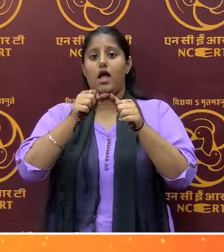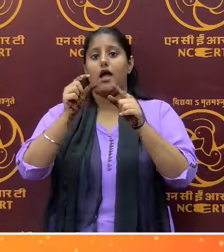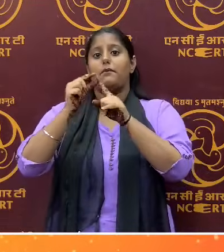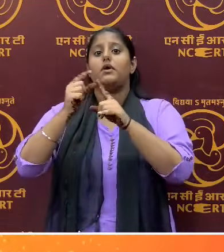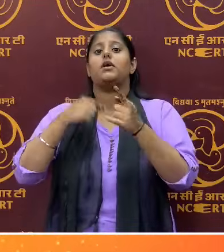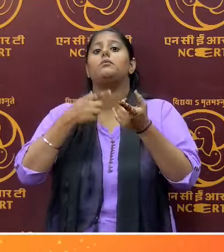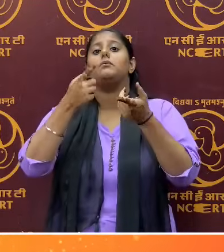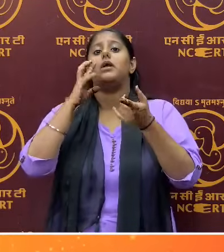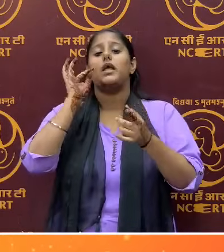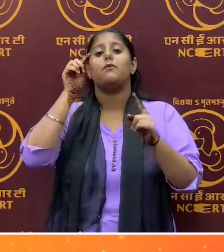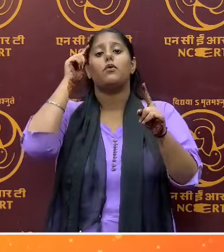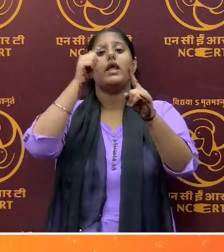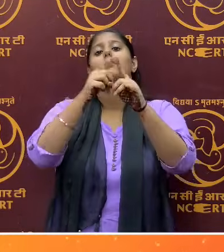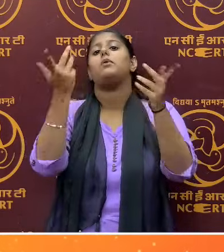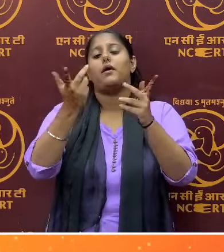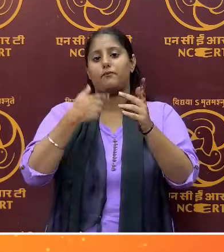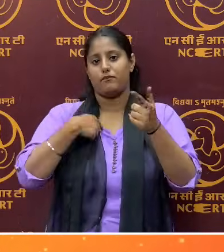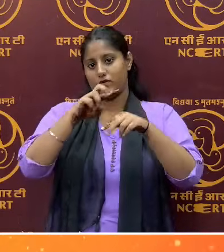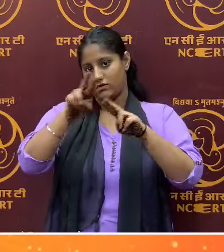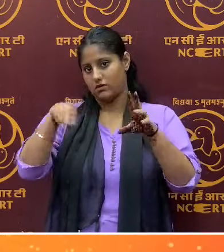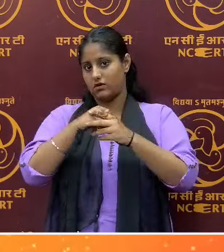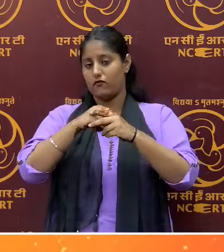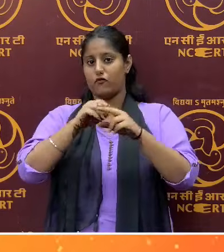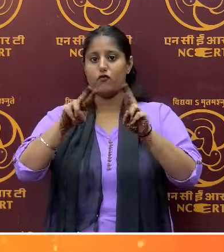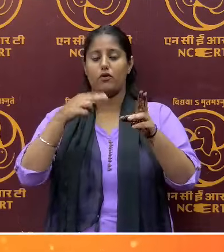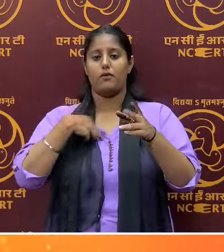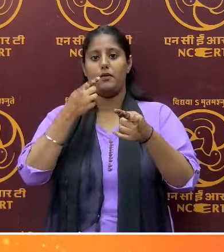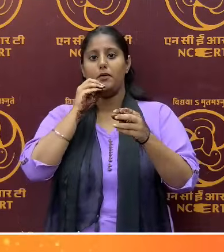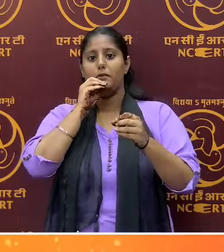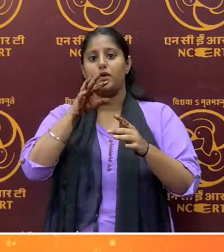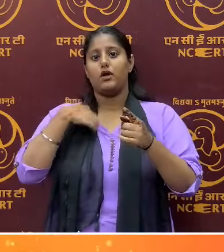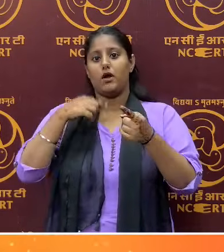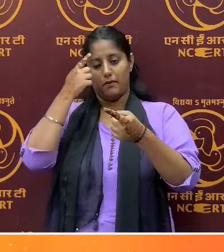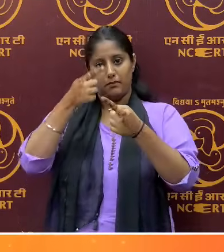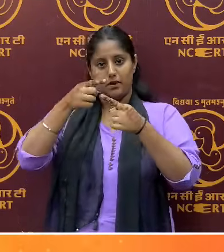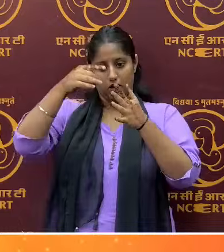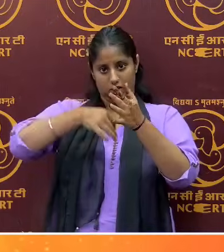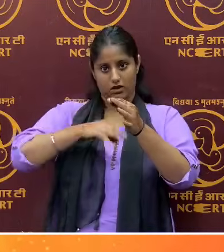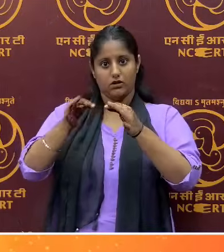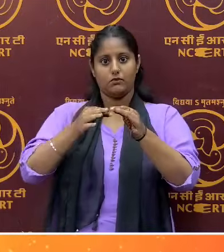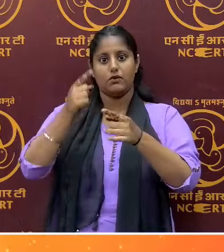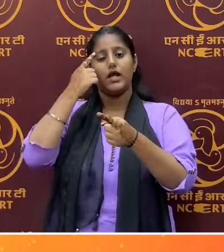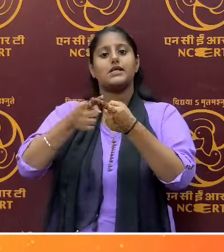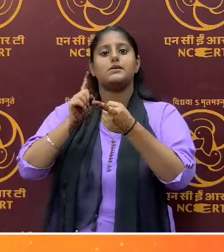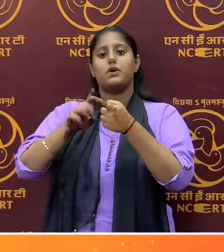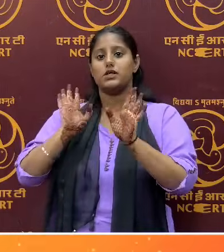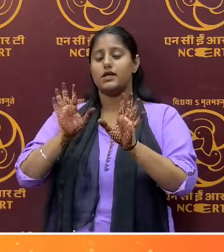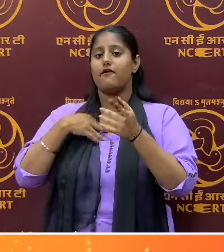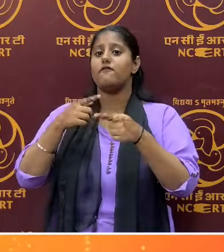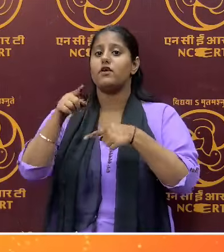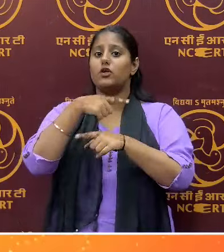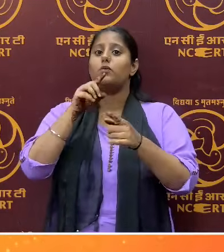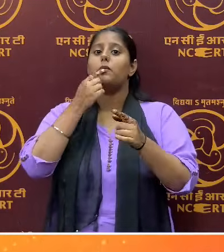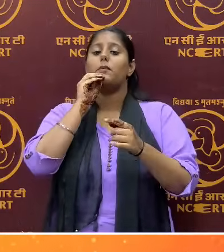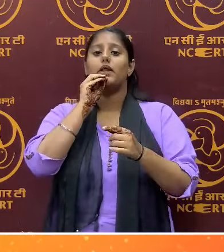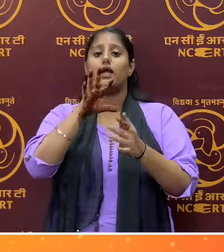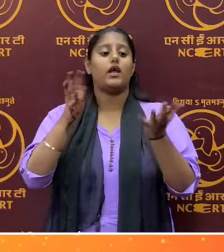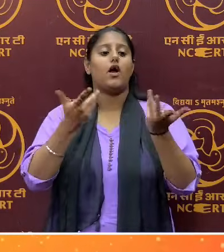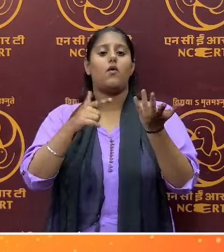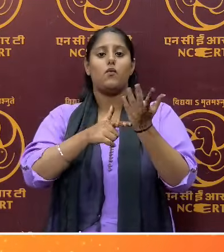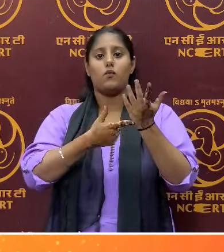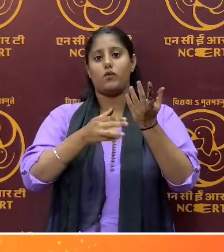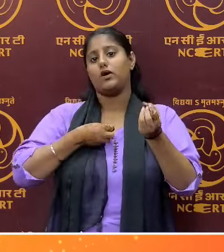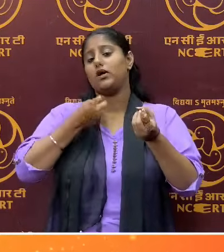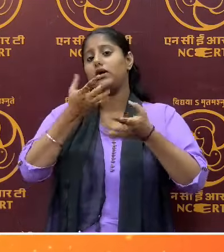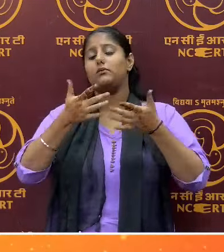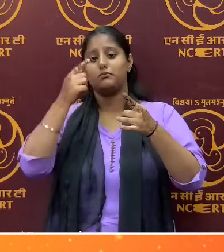the same through our experts, because we have been joined by our experts here in the studio. Our other experts who will give you the technical support have